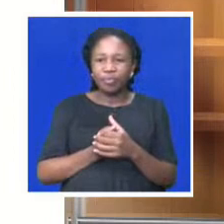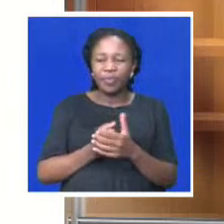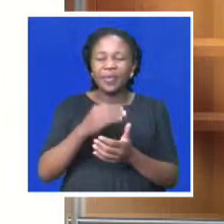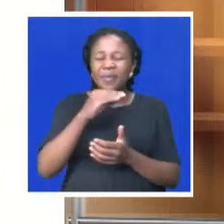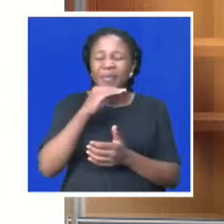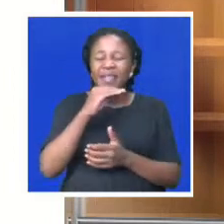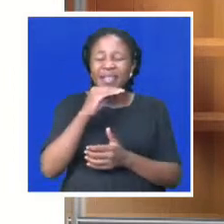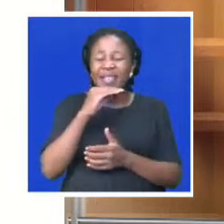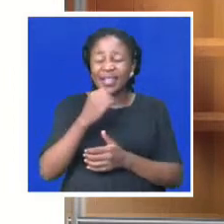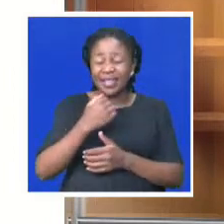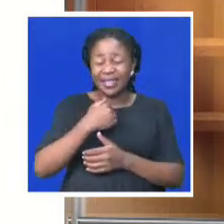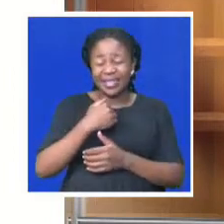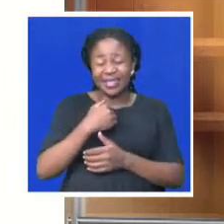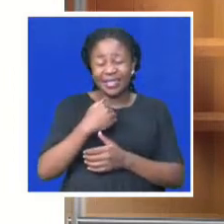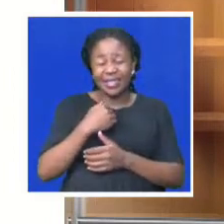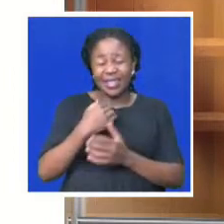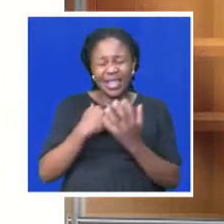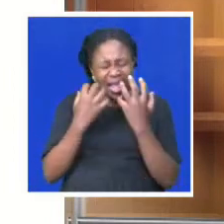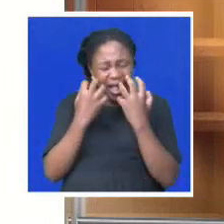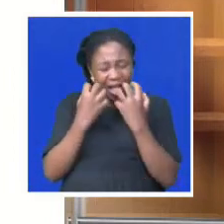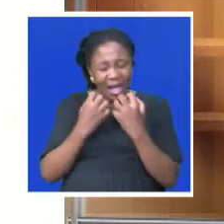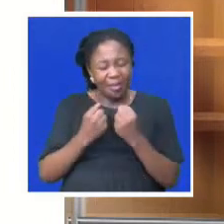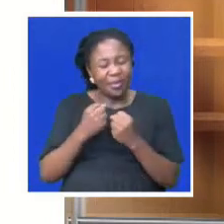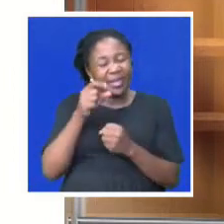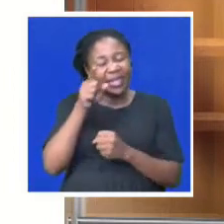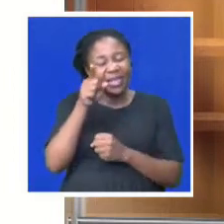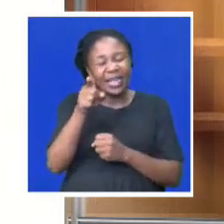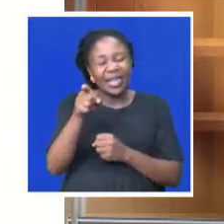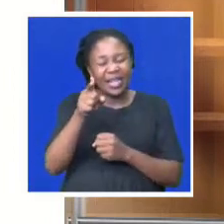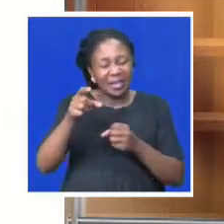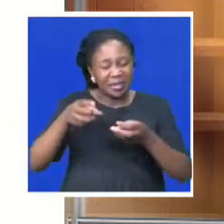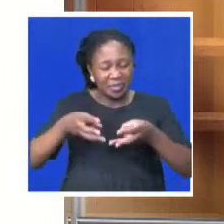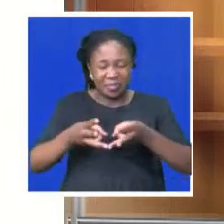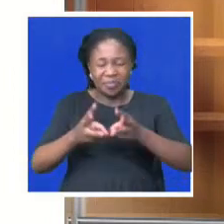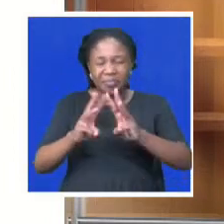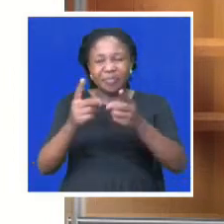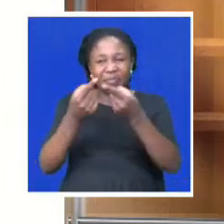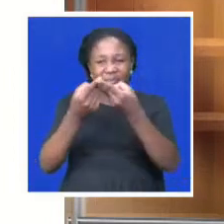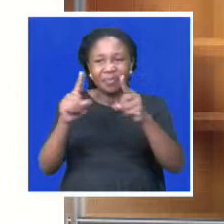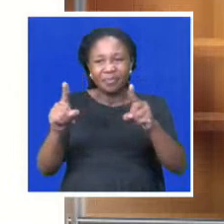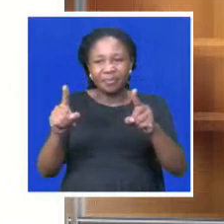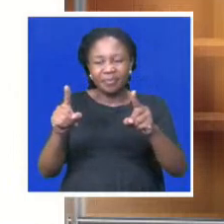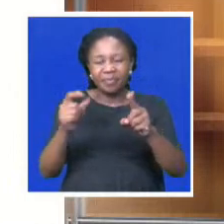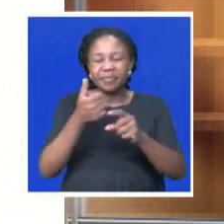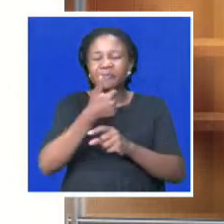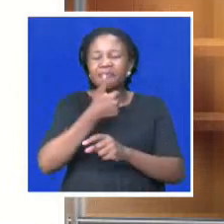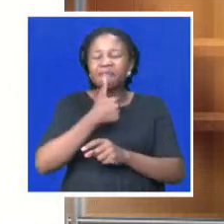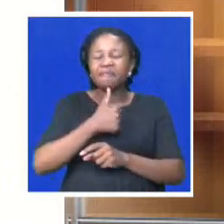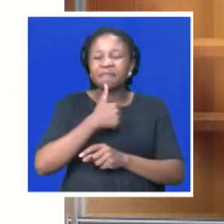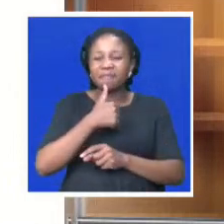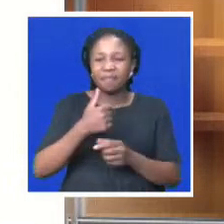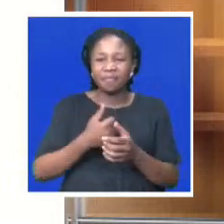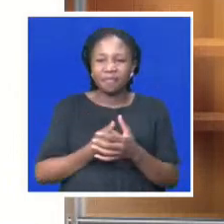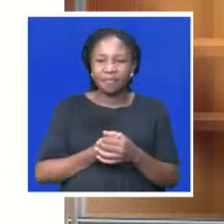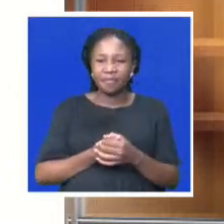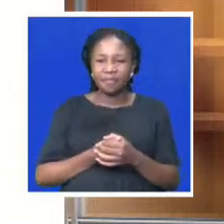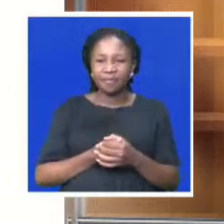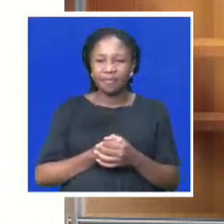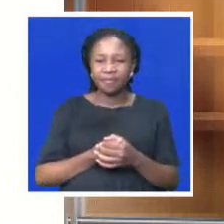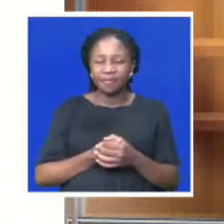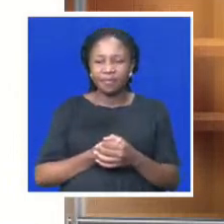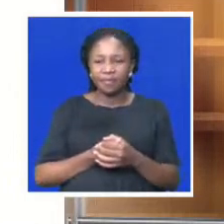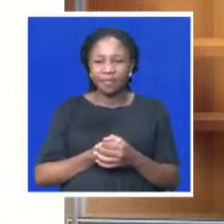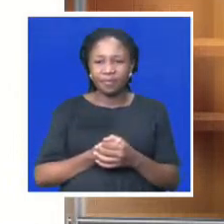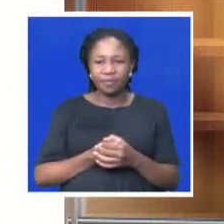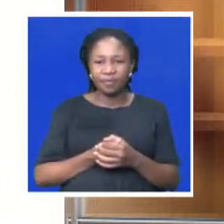of style that has been used, like the descriptive words that appeals to the senses. Let